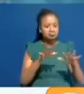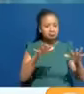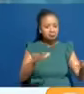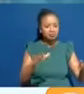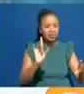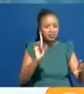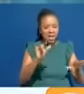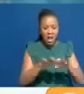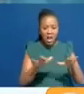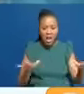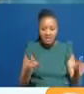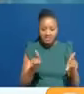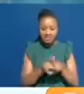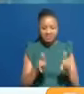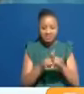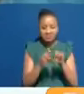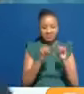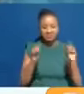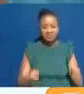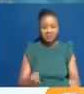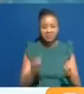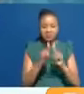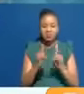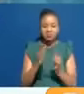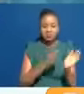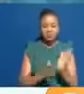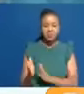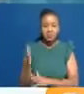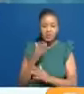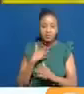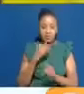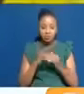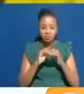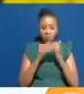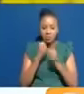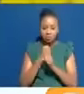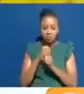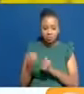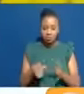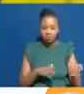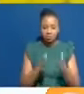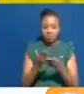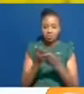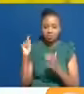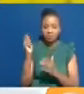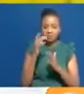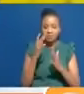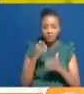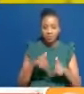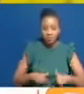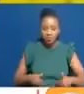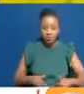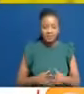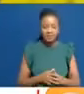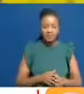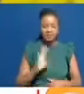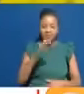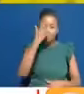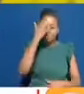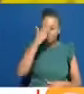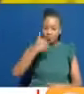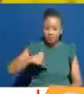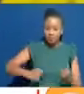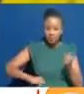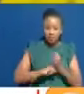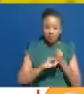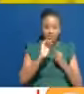Tunaelewana? Vile vile, nataka tupange ajira ya vijana. Unajua niko very passionate about the urban agenda.